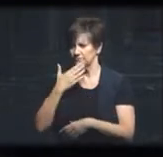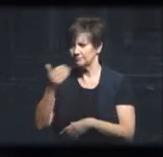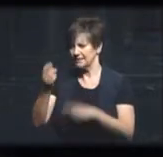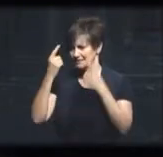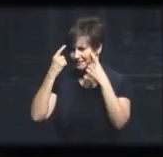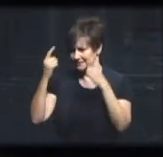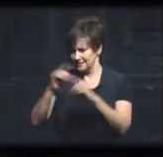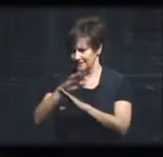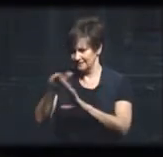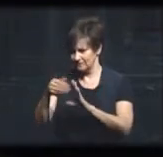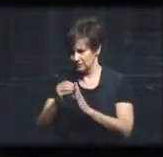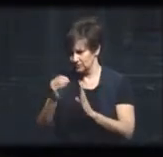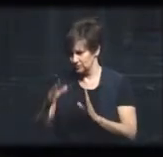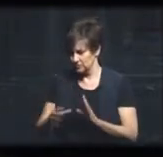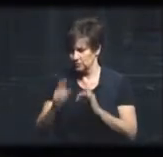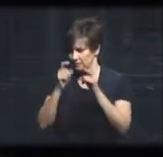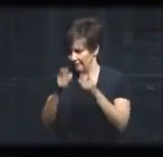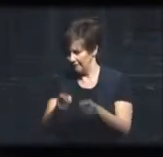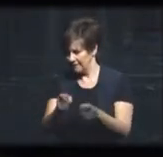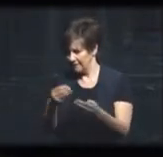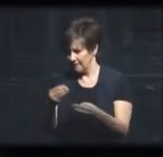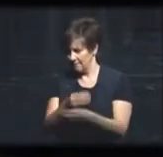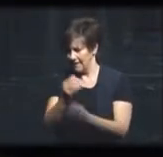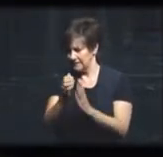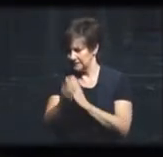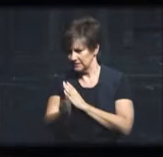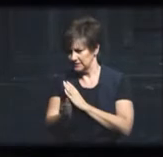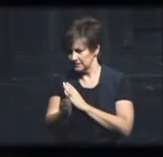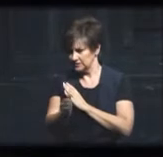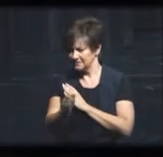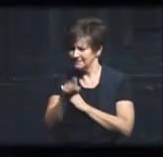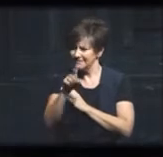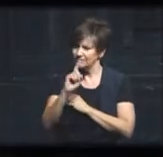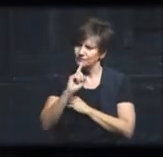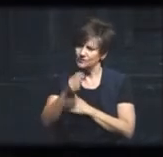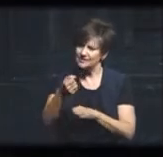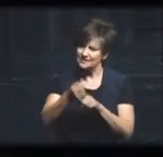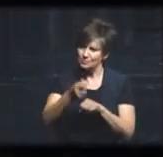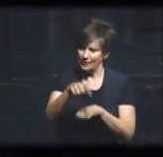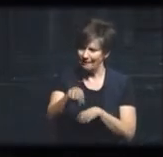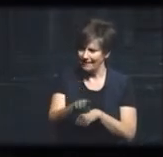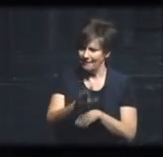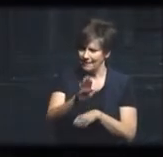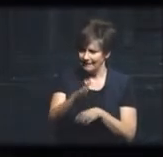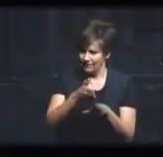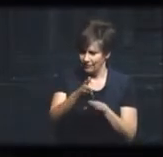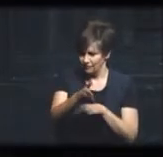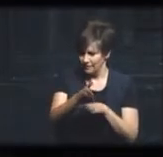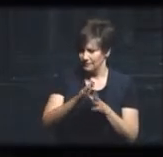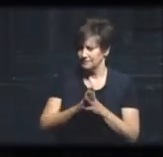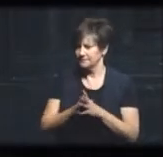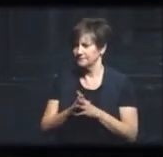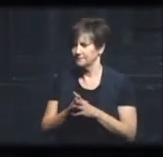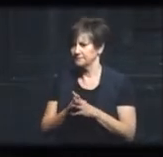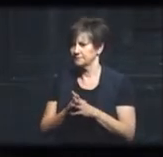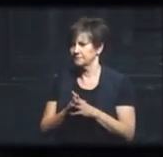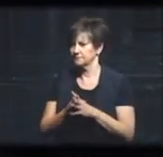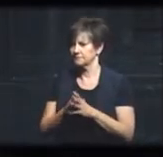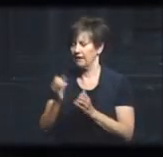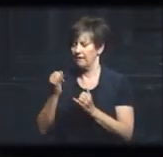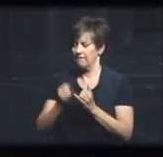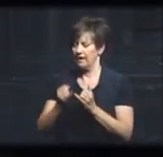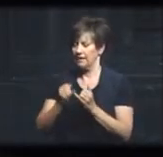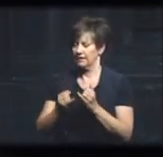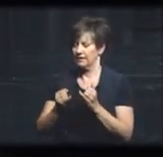our students and that we're giving them the math skills that really support them in the career paths that they're choosing. And finally,